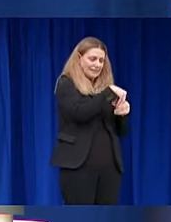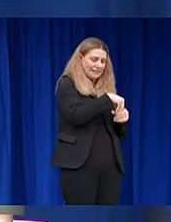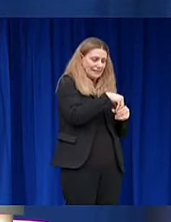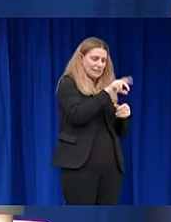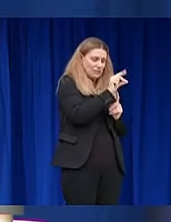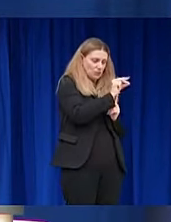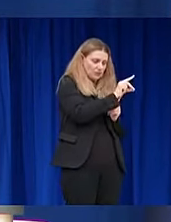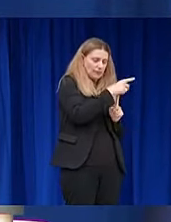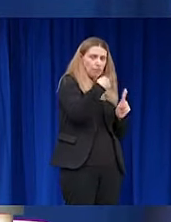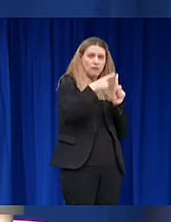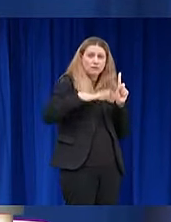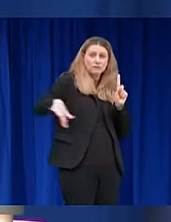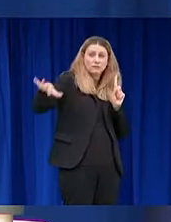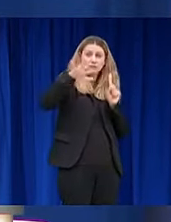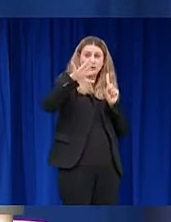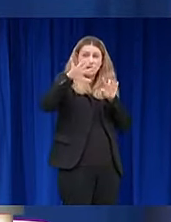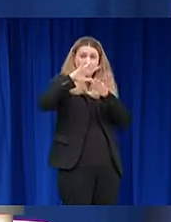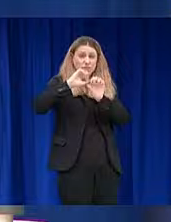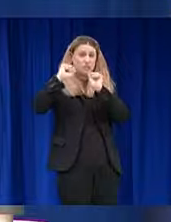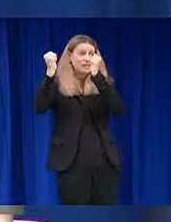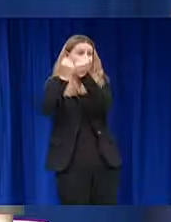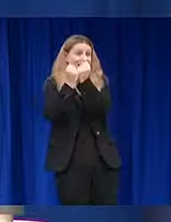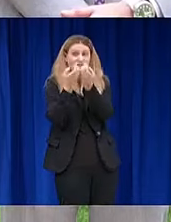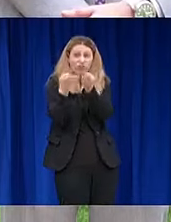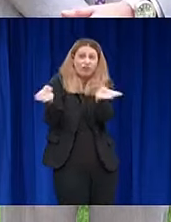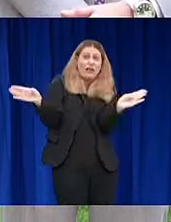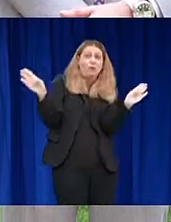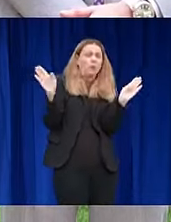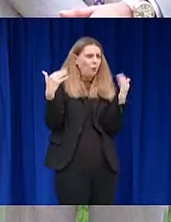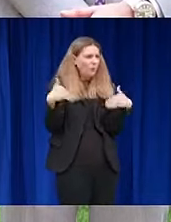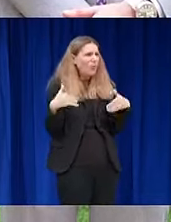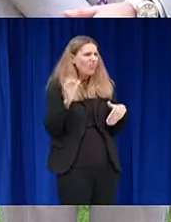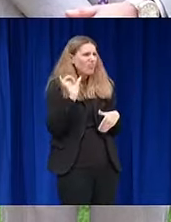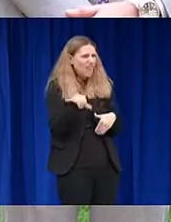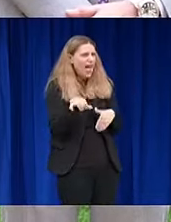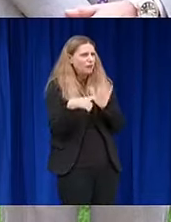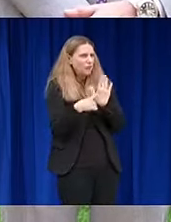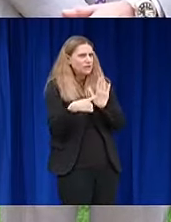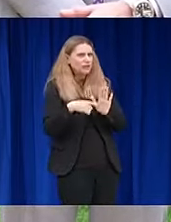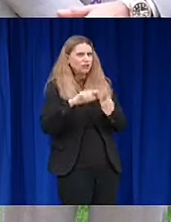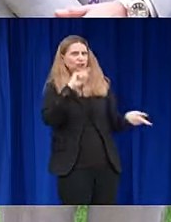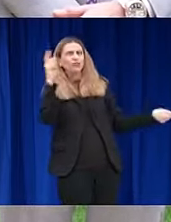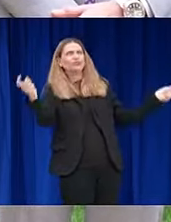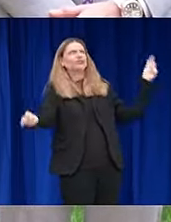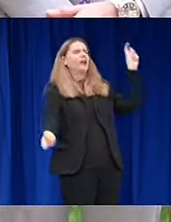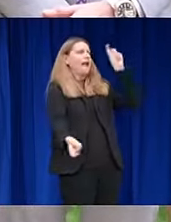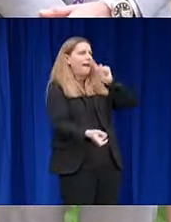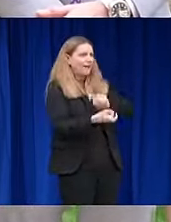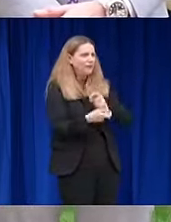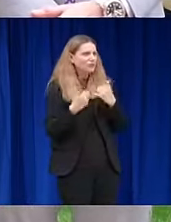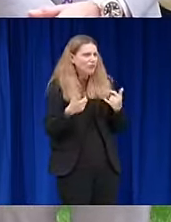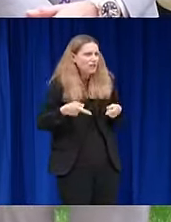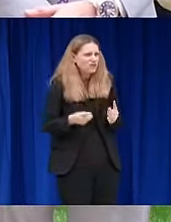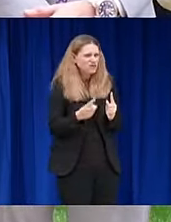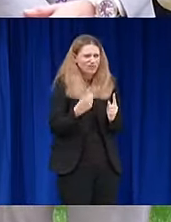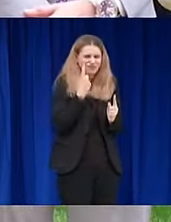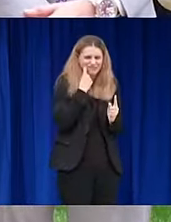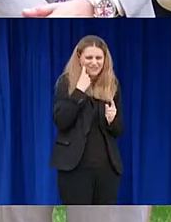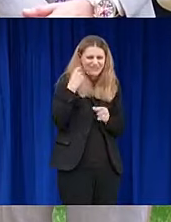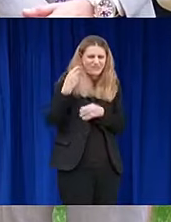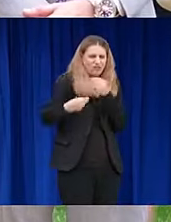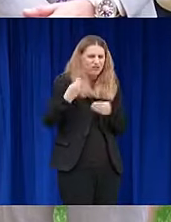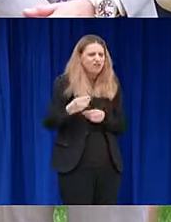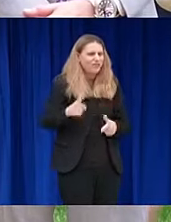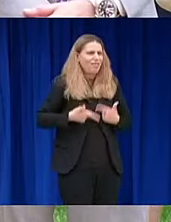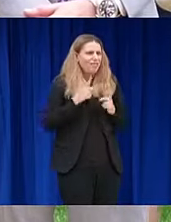broadly has changed dramatically in our lifetimes. After all, it wasn't until 2011 that Don't Ask,